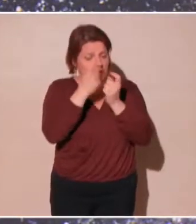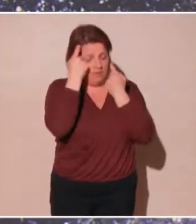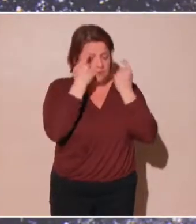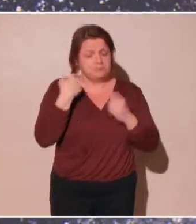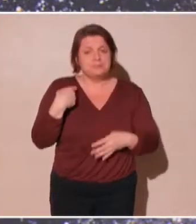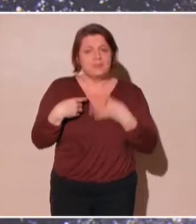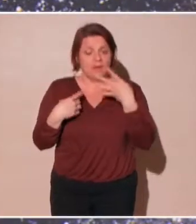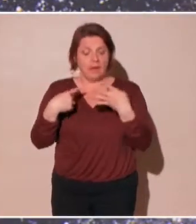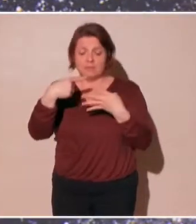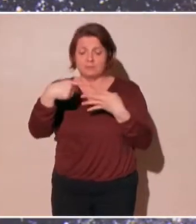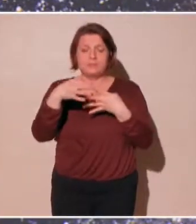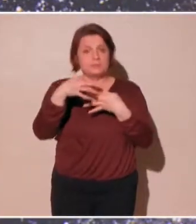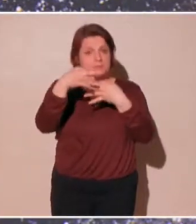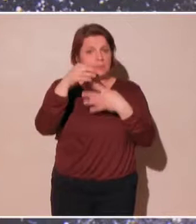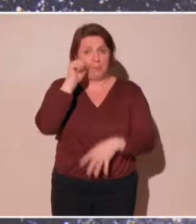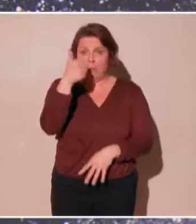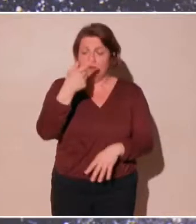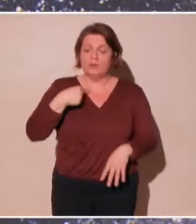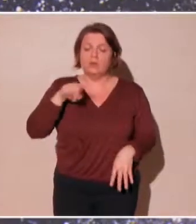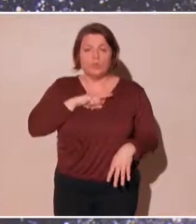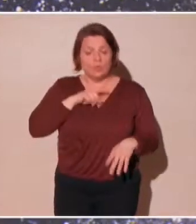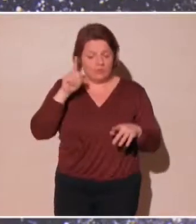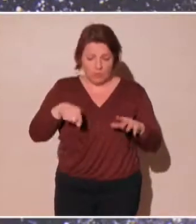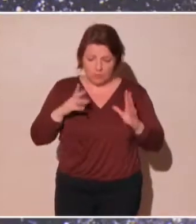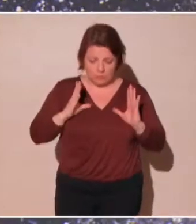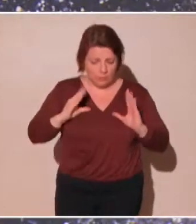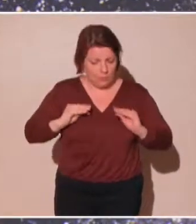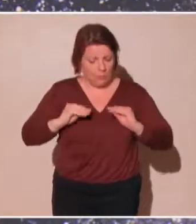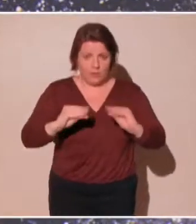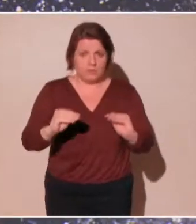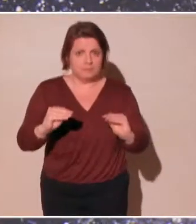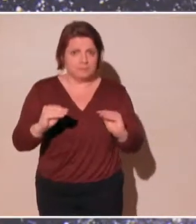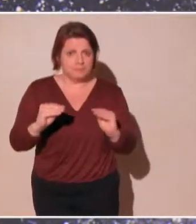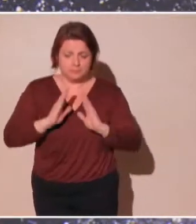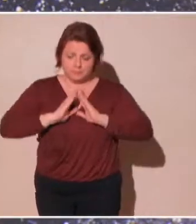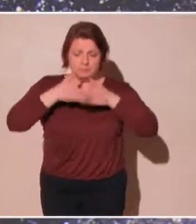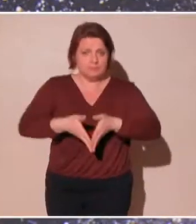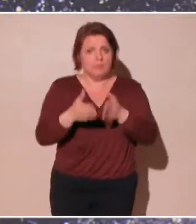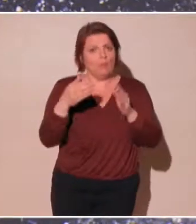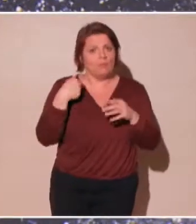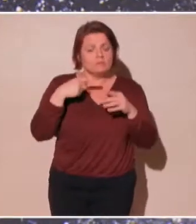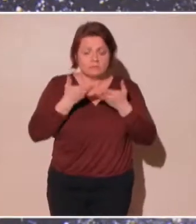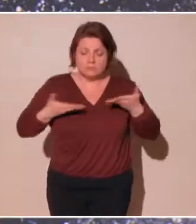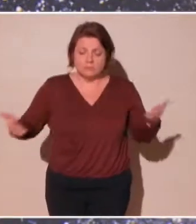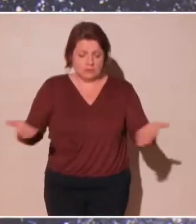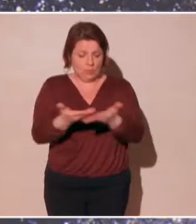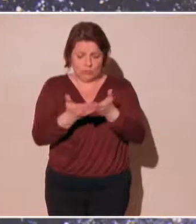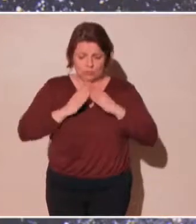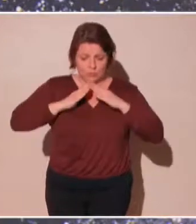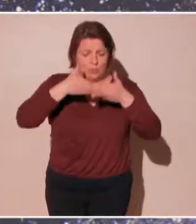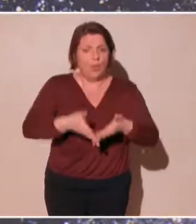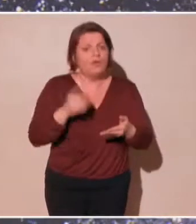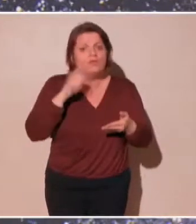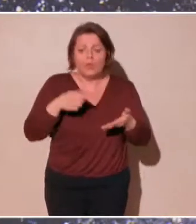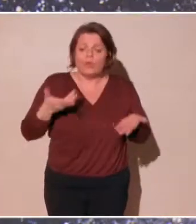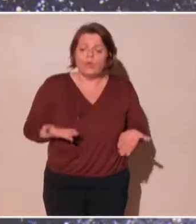have worked on together. First of all, we have to be in a position to build